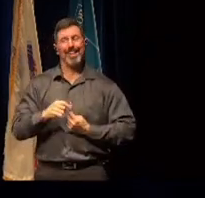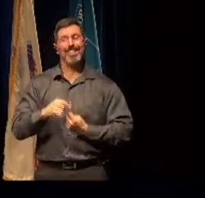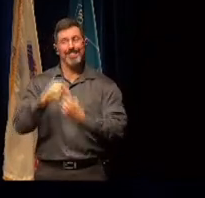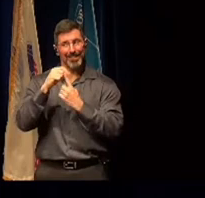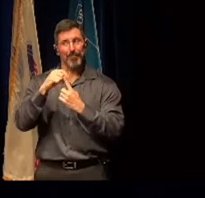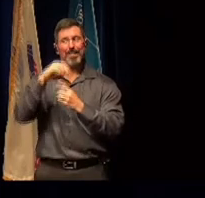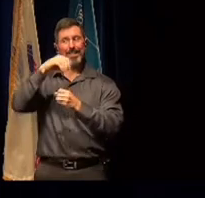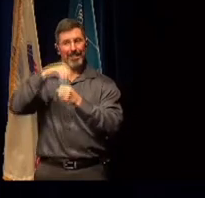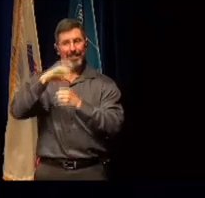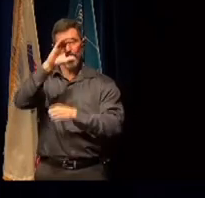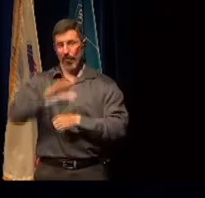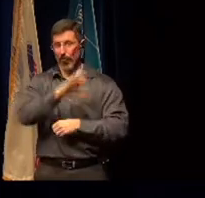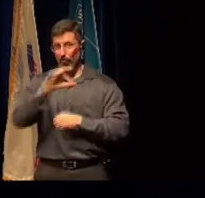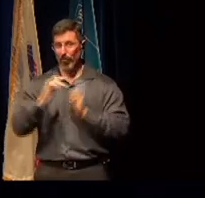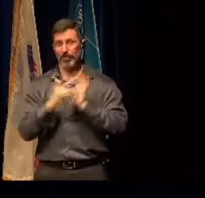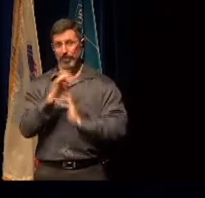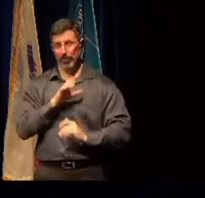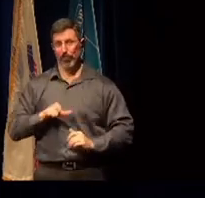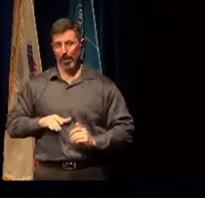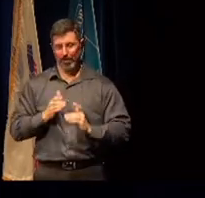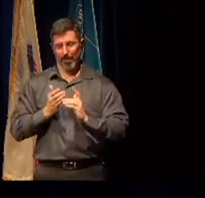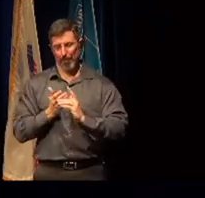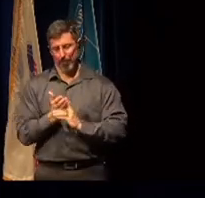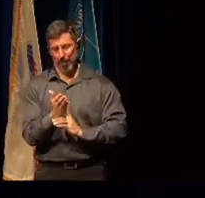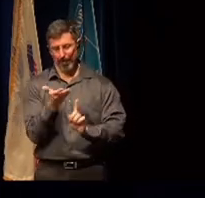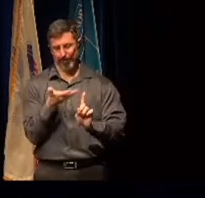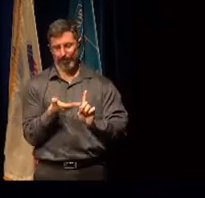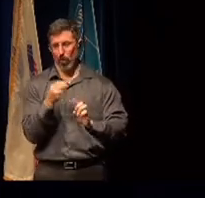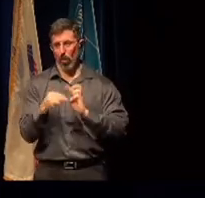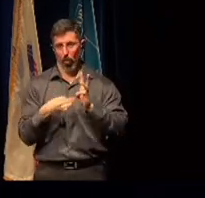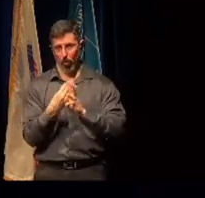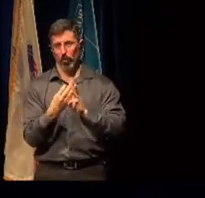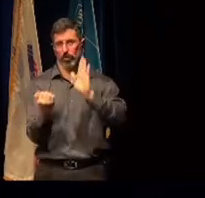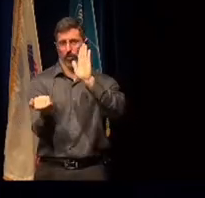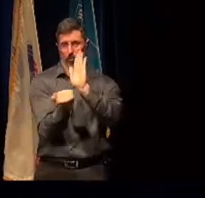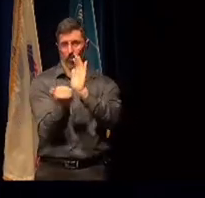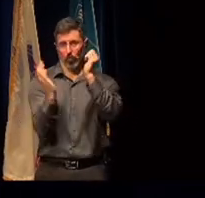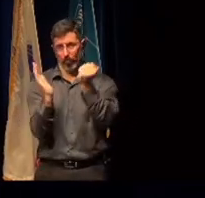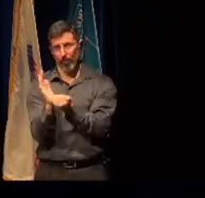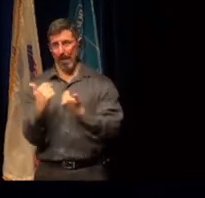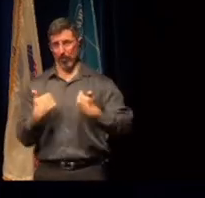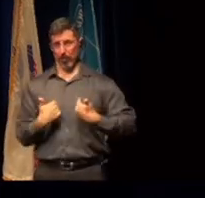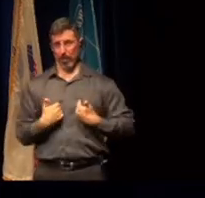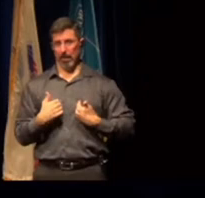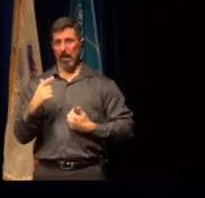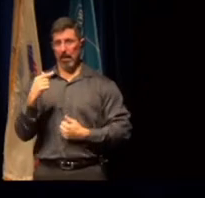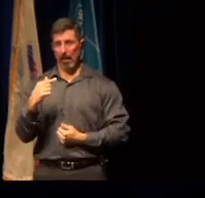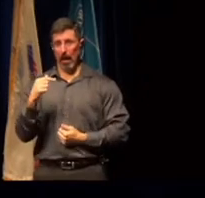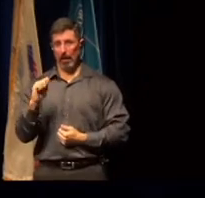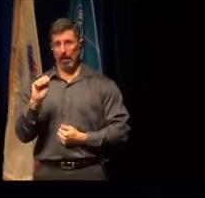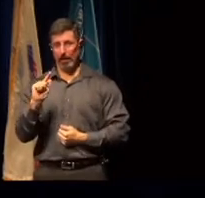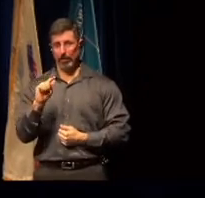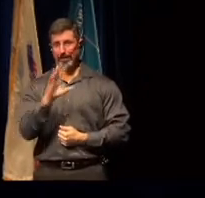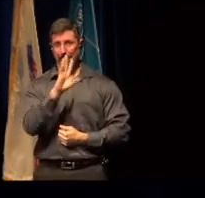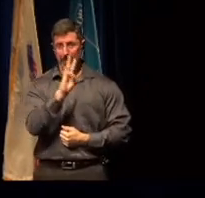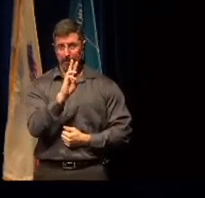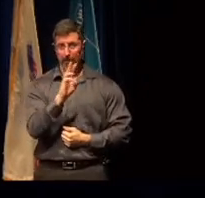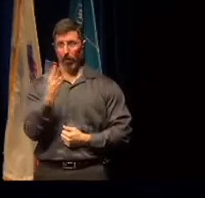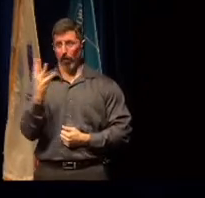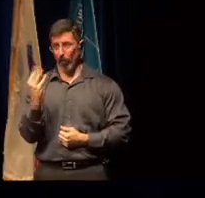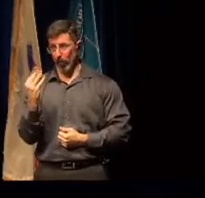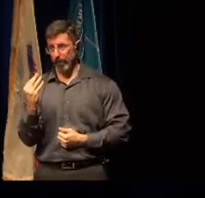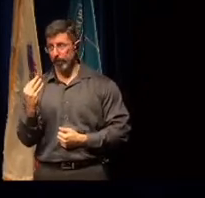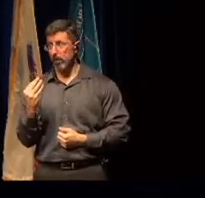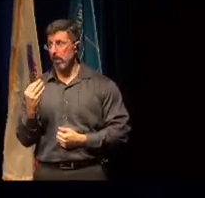Jesus Christ, by whom the world is crucified unto me and I to the world. Galatians 6:14. May